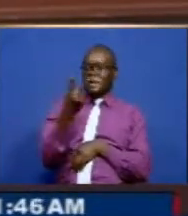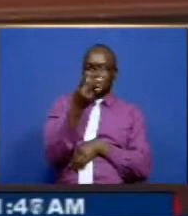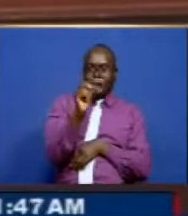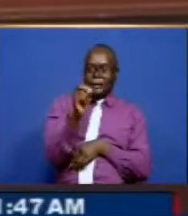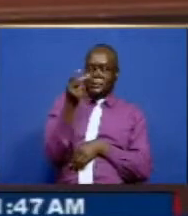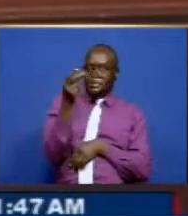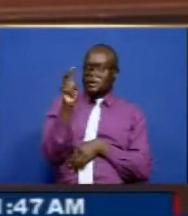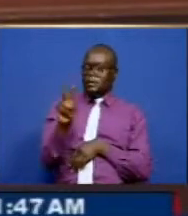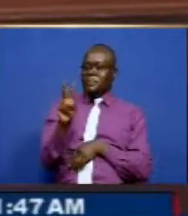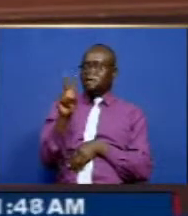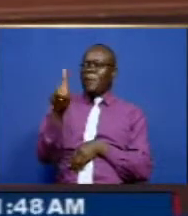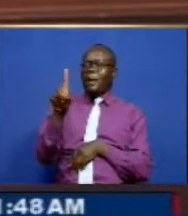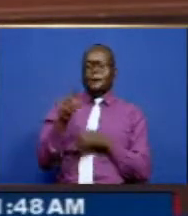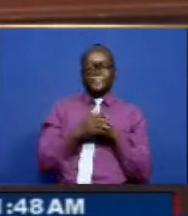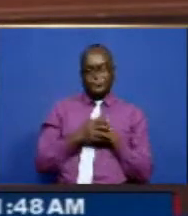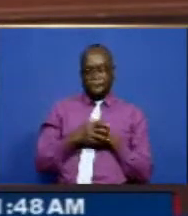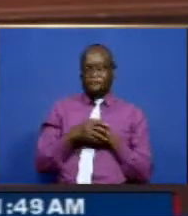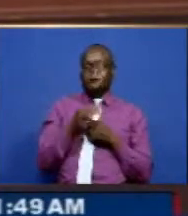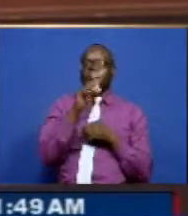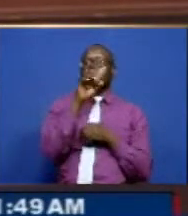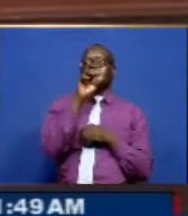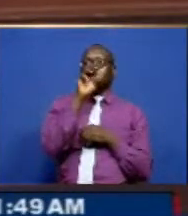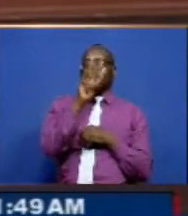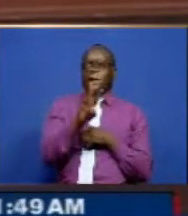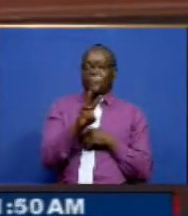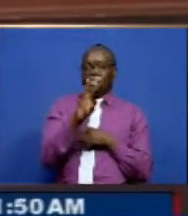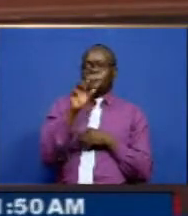WGC/OT/WTR/01/2020-2021. 2.